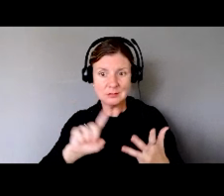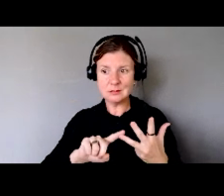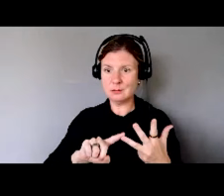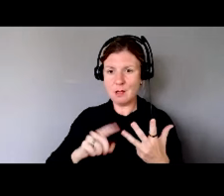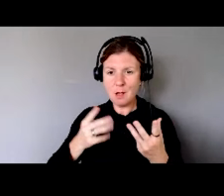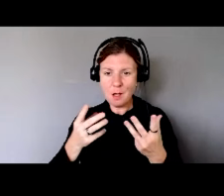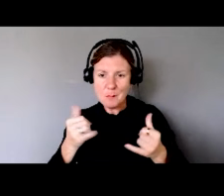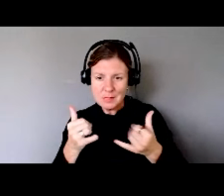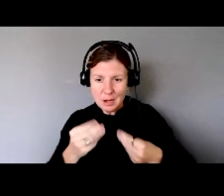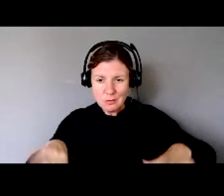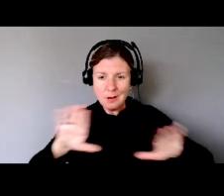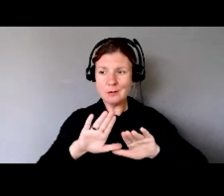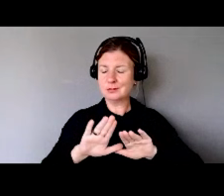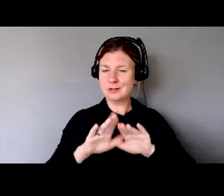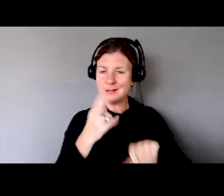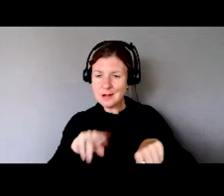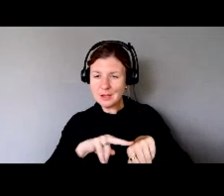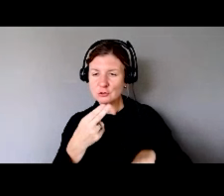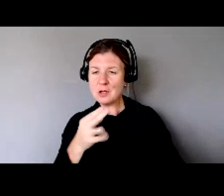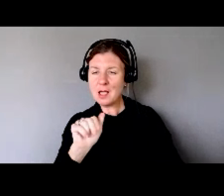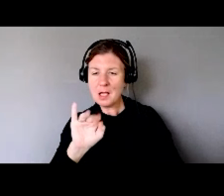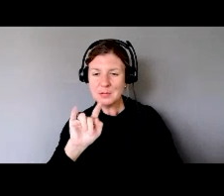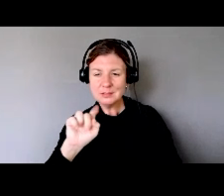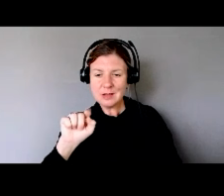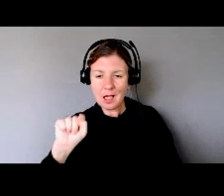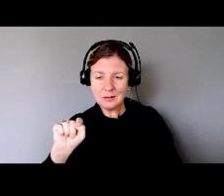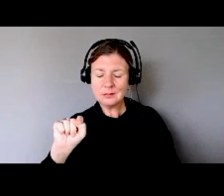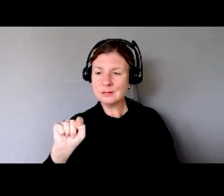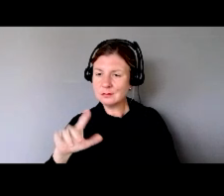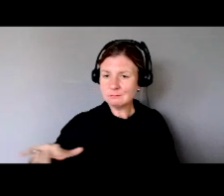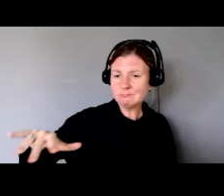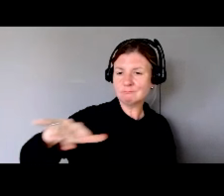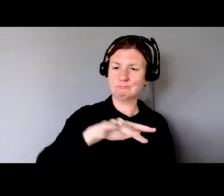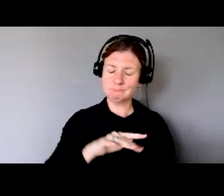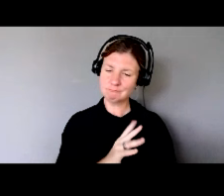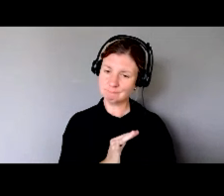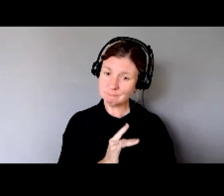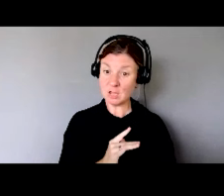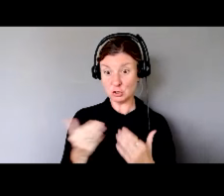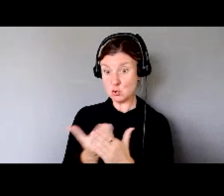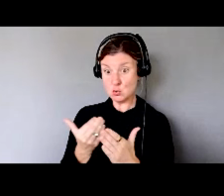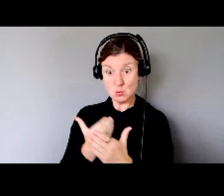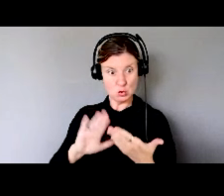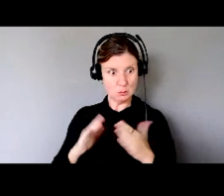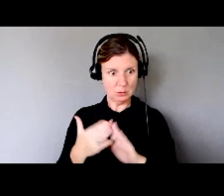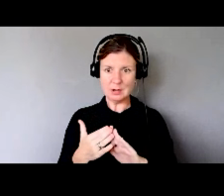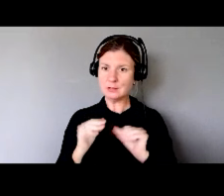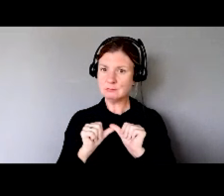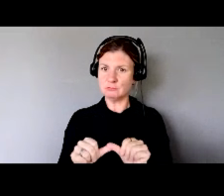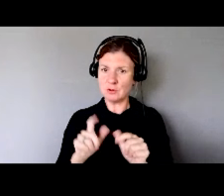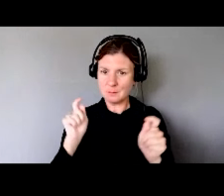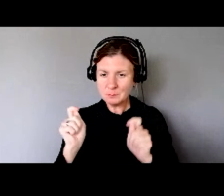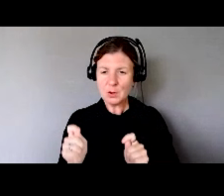wildlife habitat areas. As a newer neighborhood, Walden continues to evolve as amenities, services,